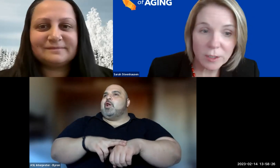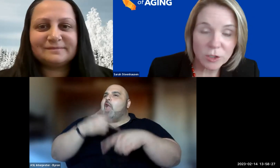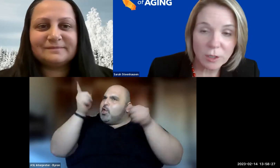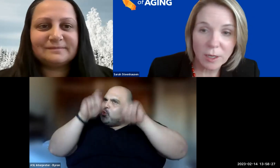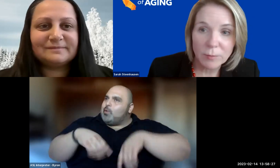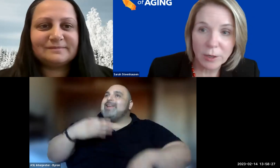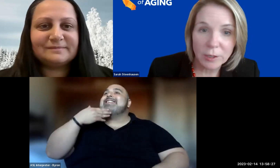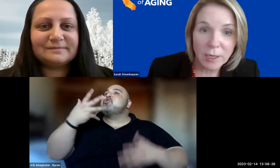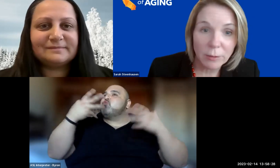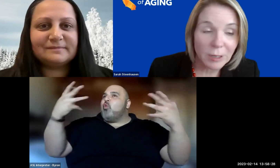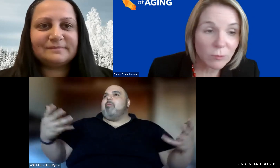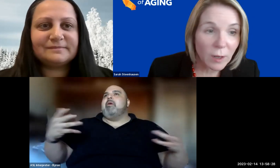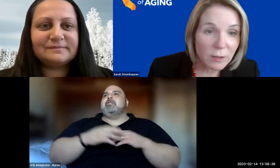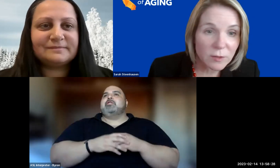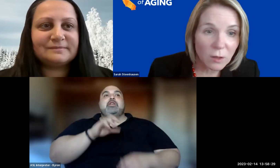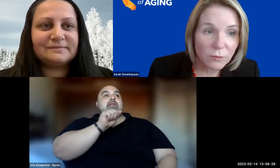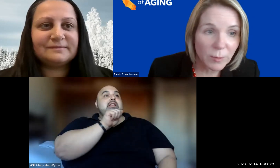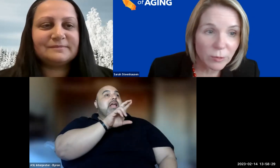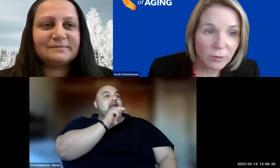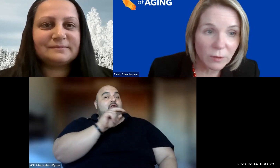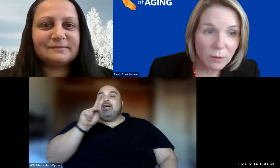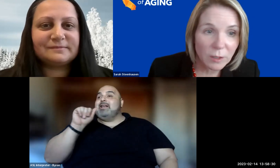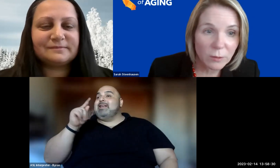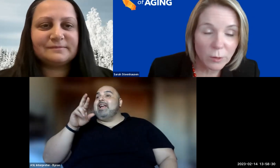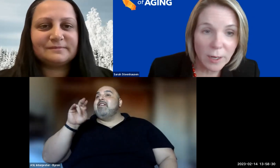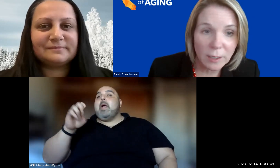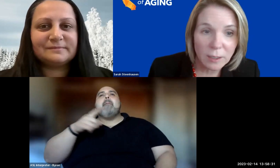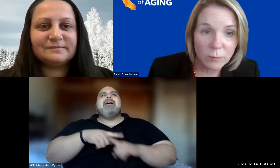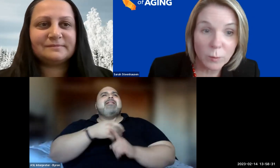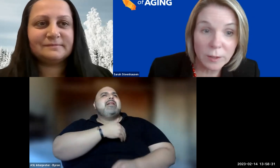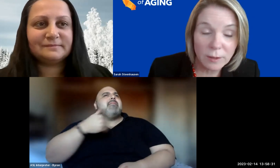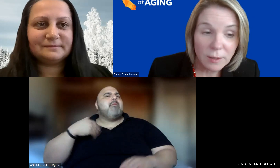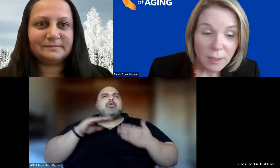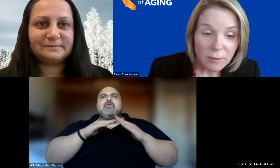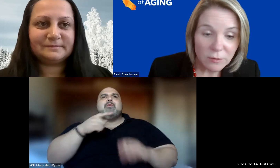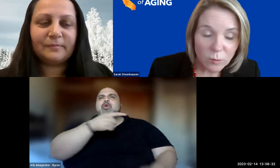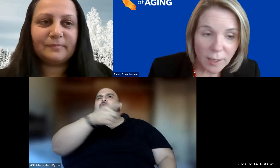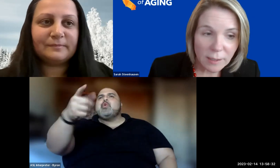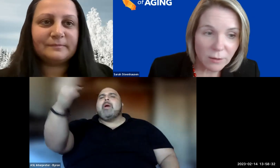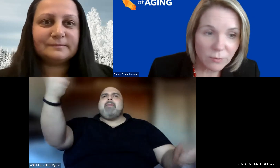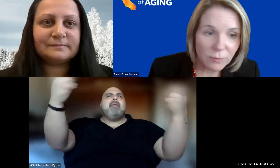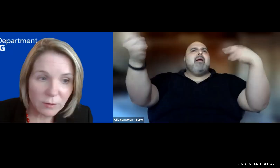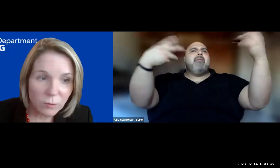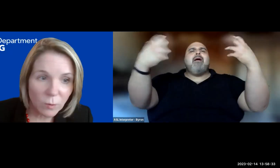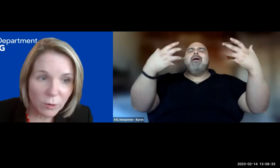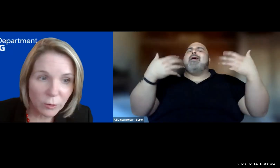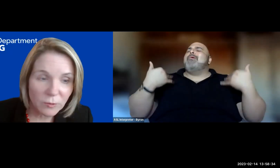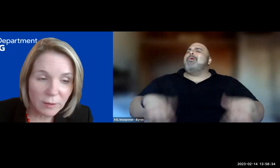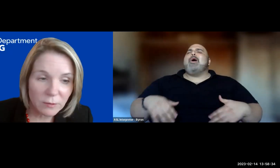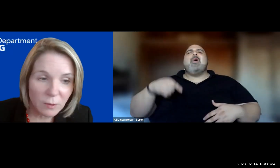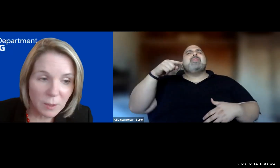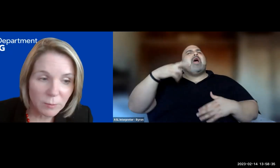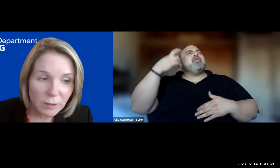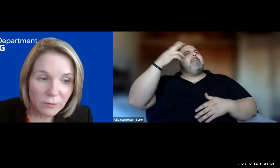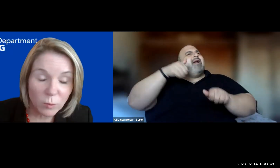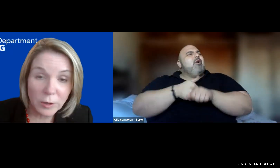so much, Aaron and Catherine, as well as all of our members of the committee who are weighing in. And really, this is why I love these work groups